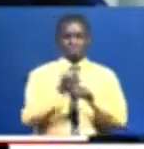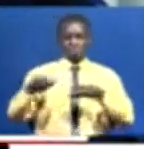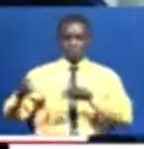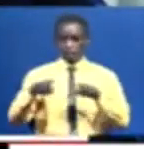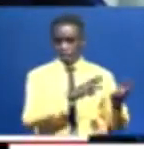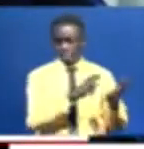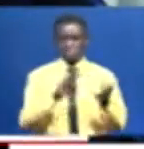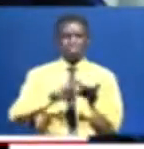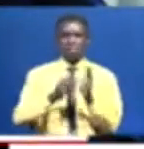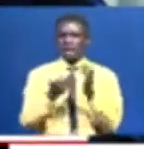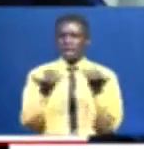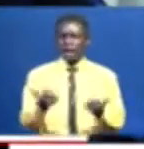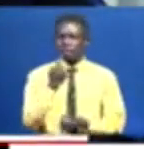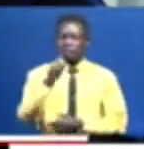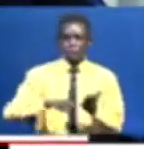of,